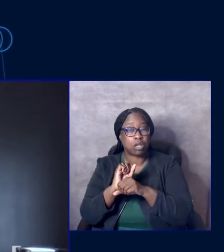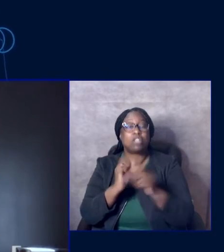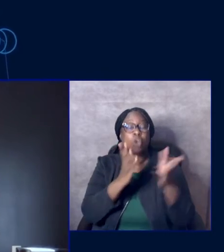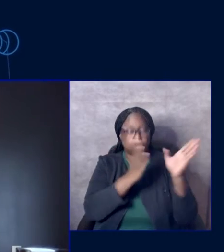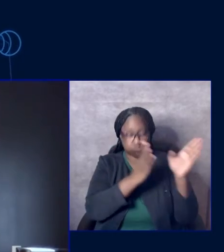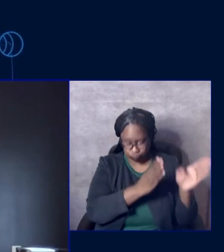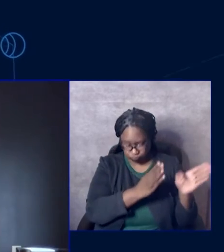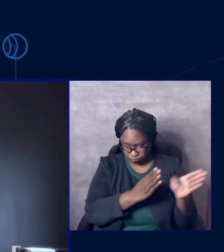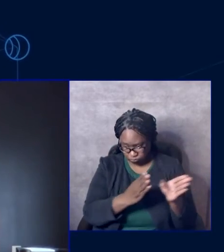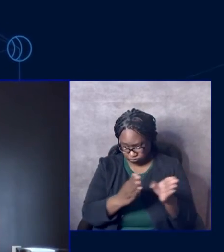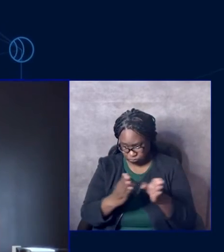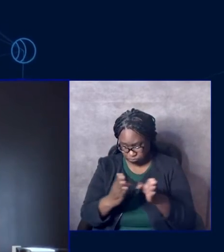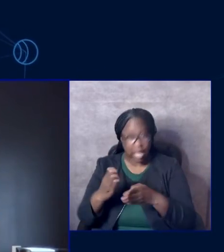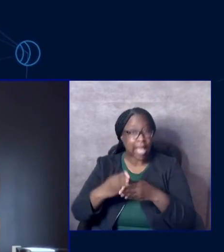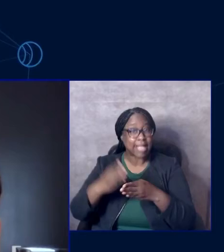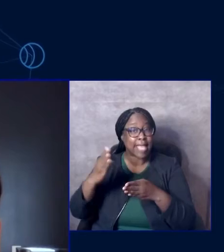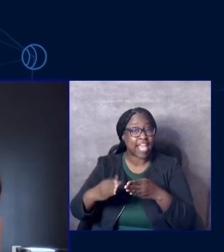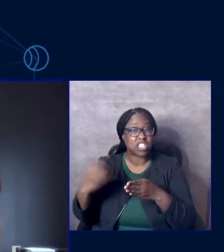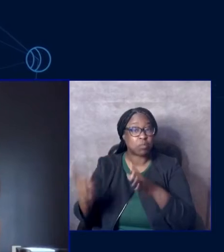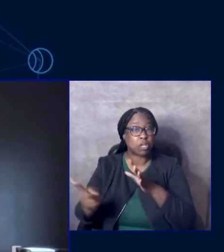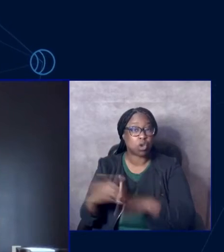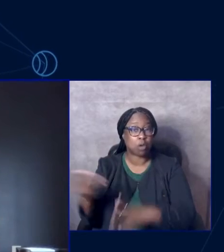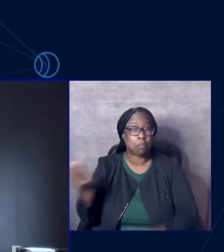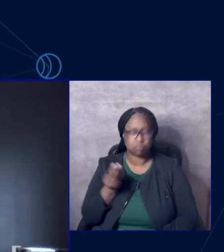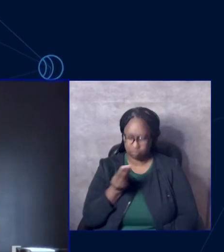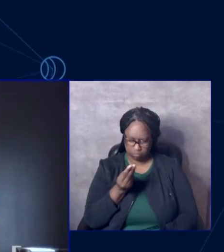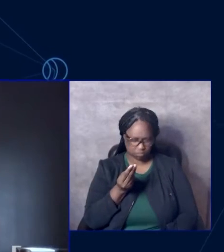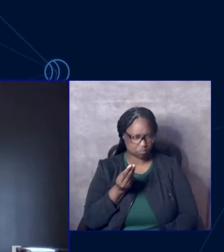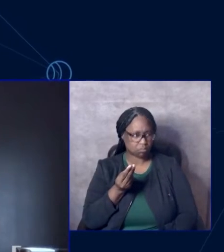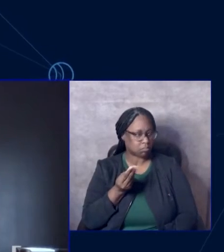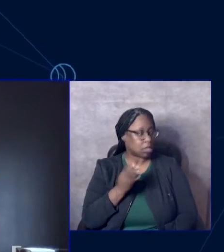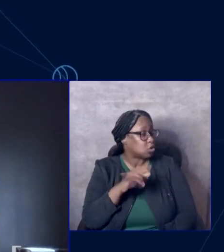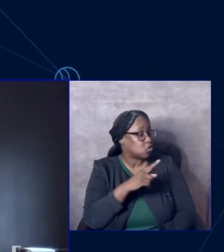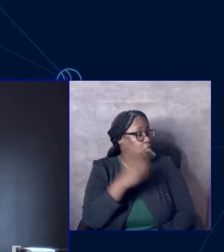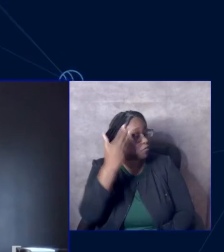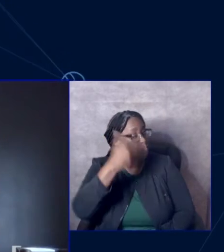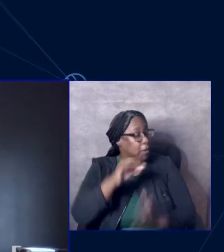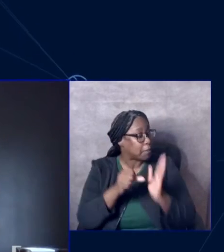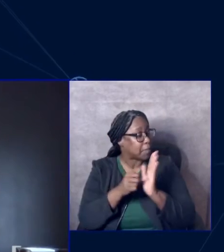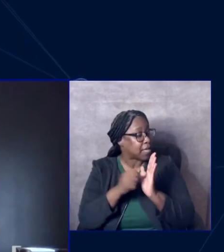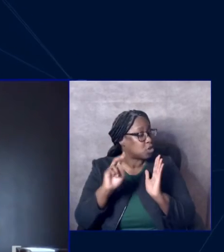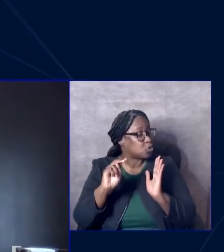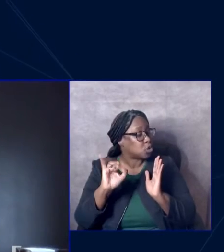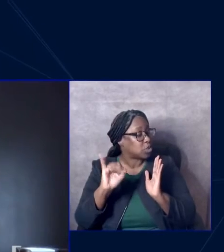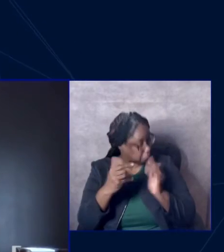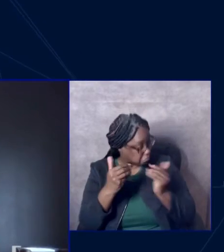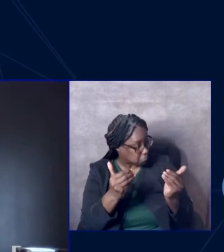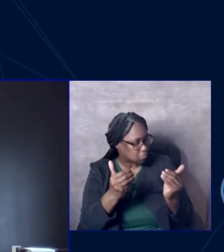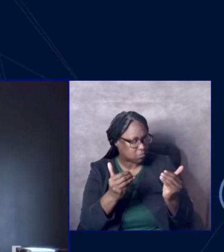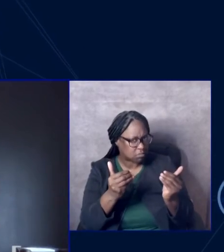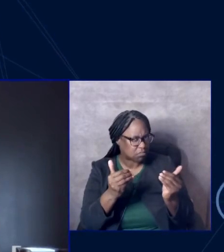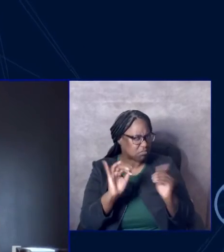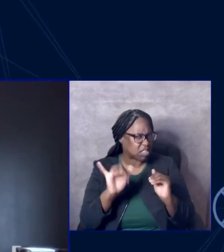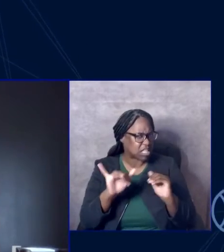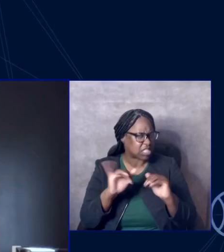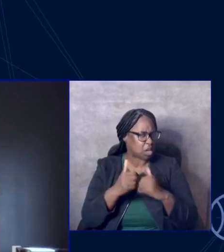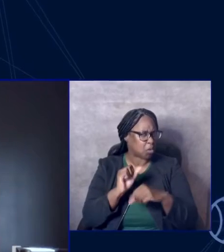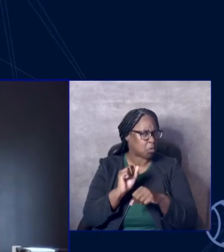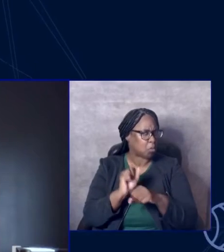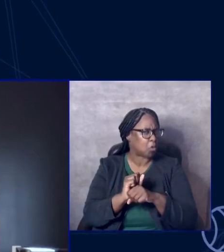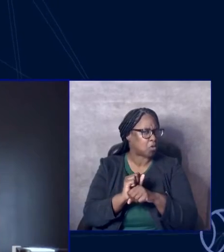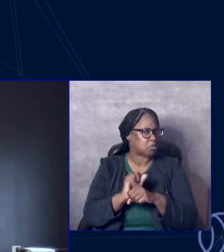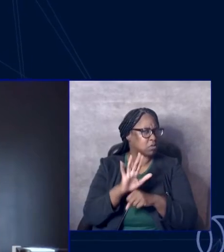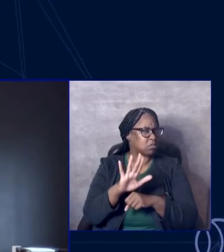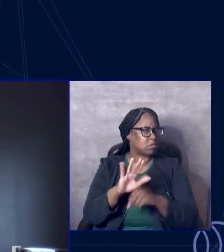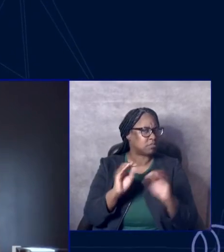process and hand you something and say, gosh, can you get this on the front page of the New York Times? Is that how it worked at United We Dream? I'll